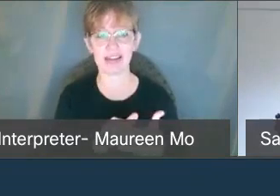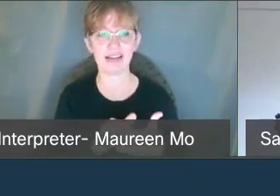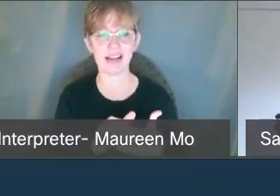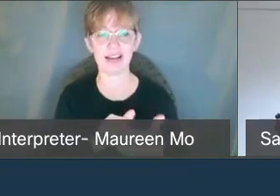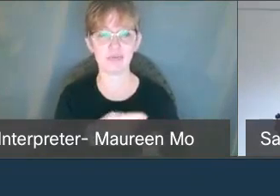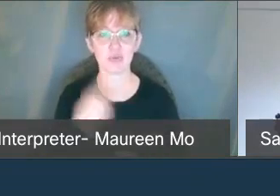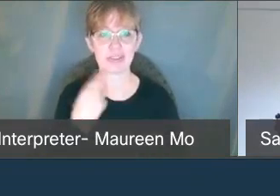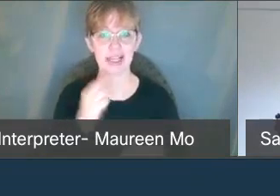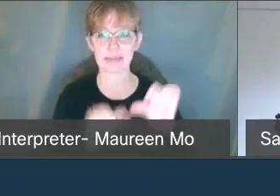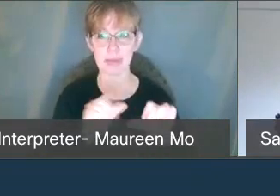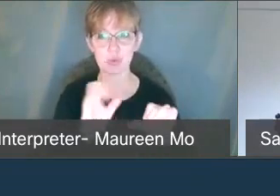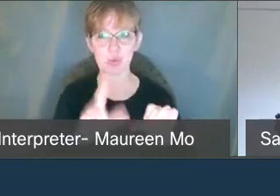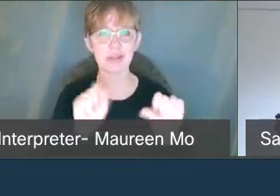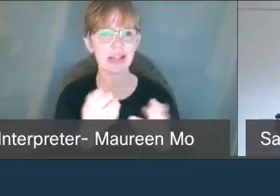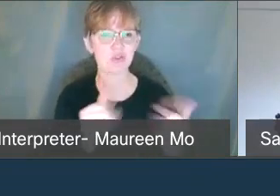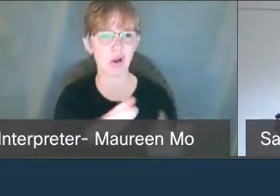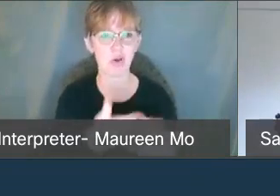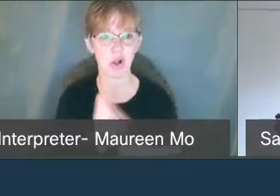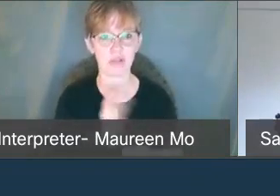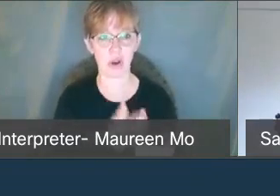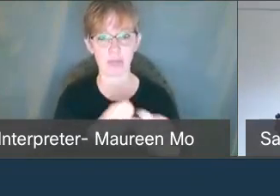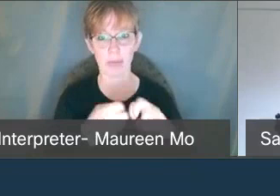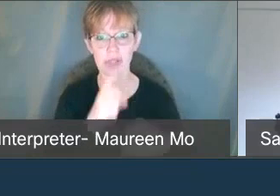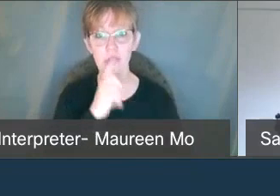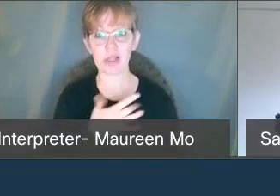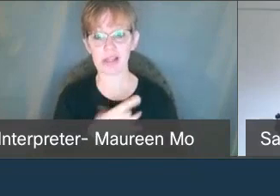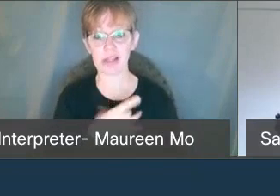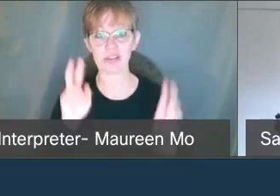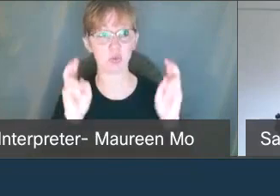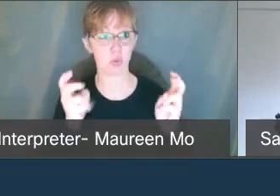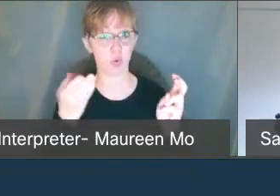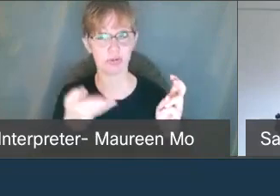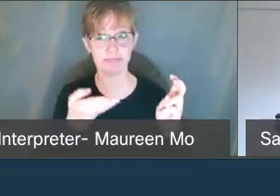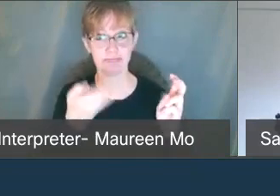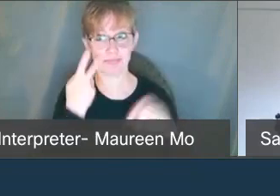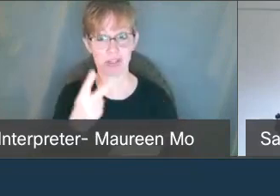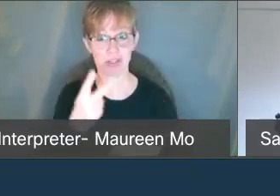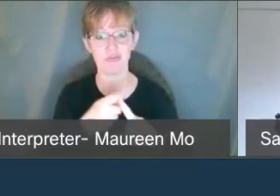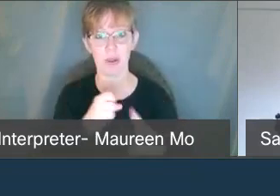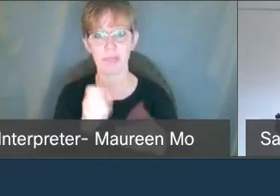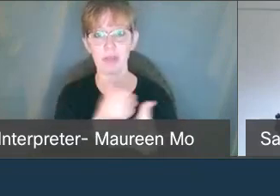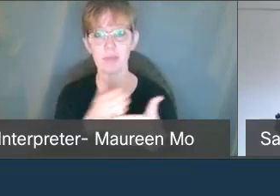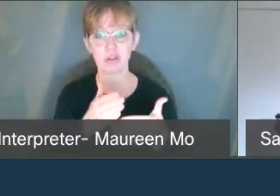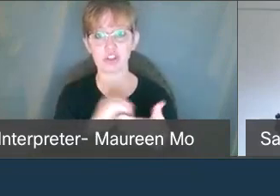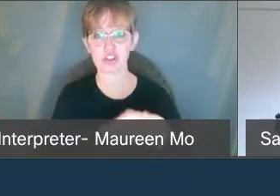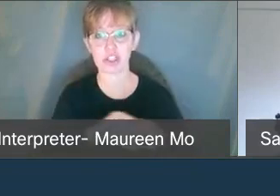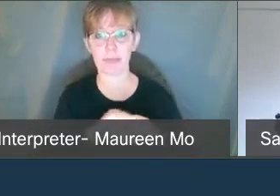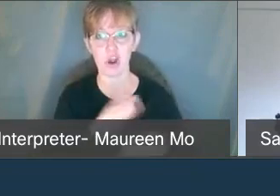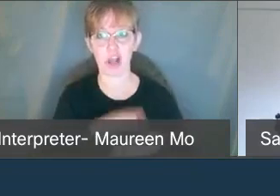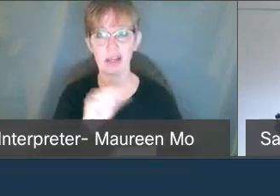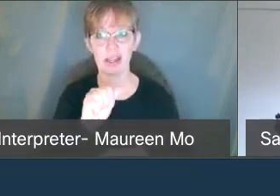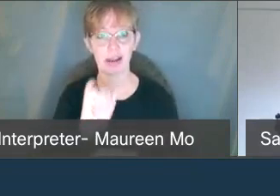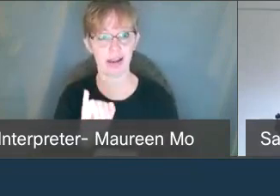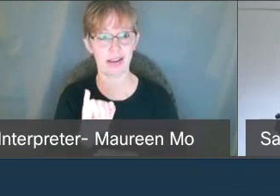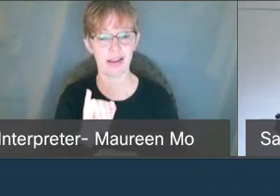problems. I really like this quote from the Partnership on AI. Where they land and where I land